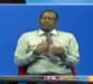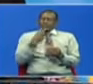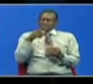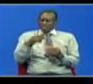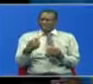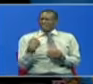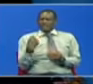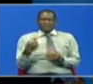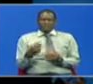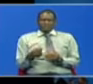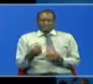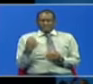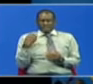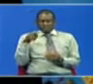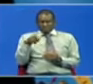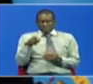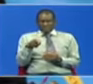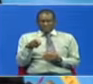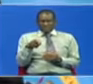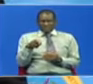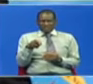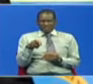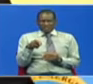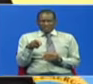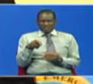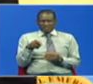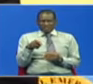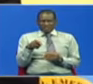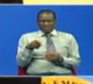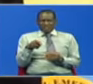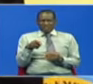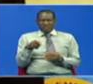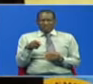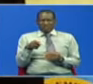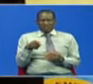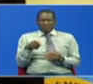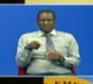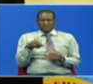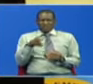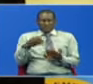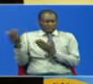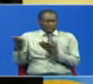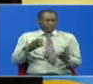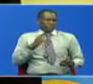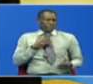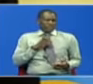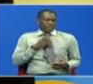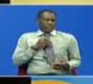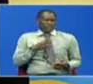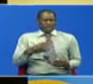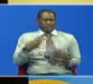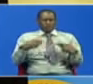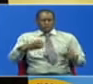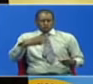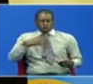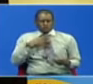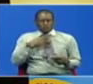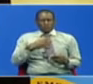have generated a degree of panic and anxiety among